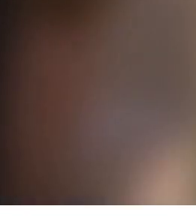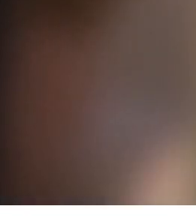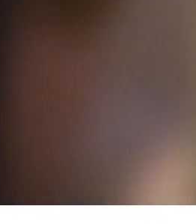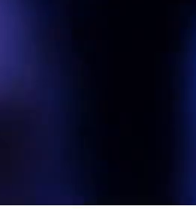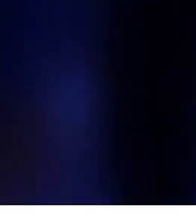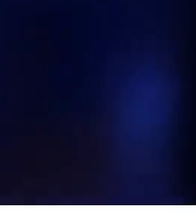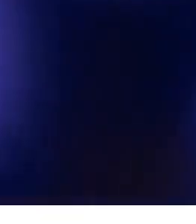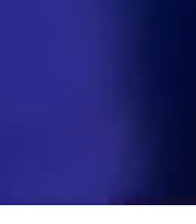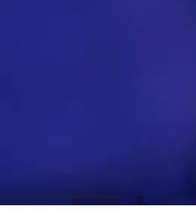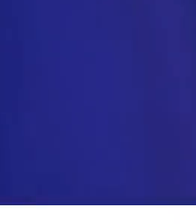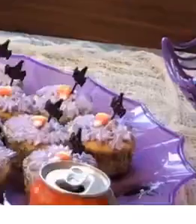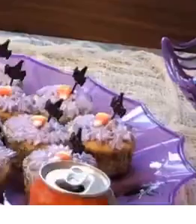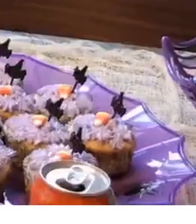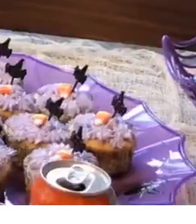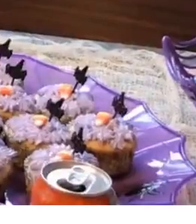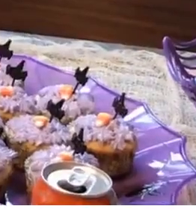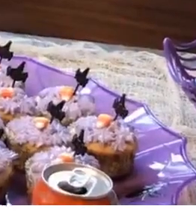to visit,